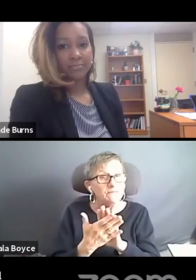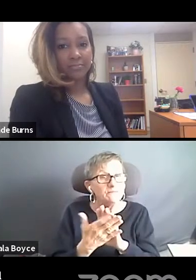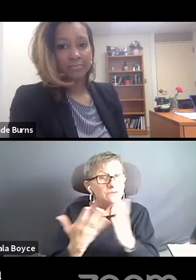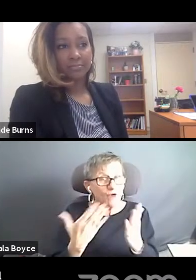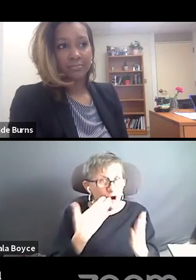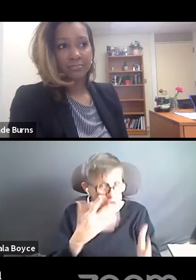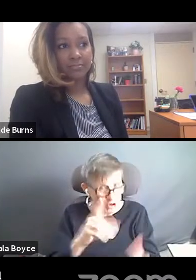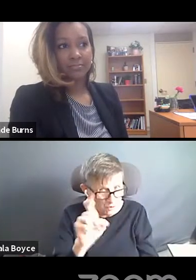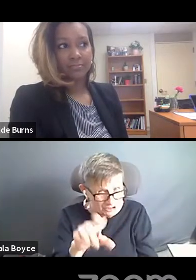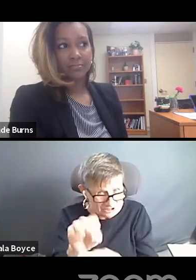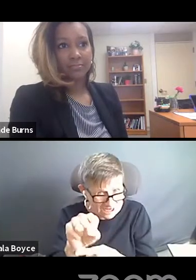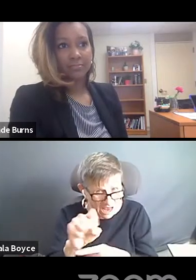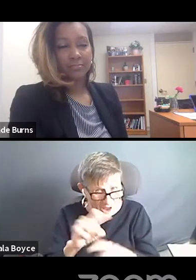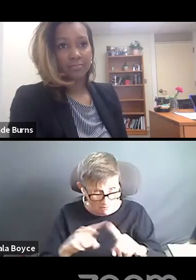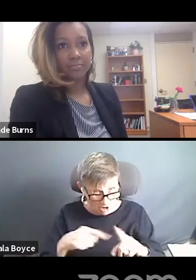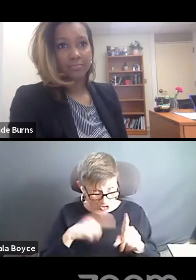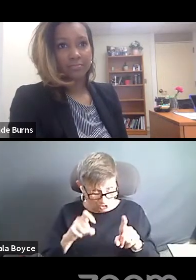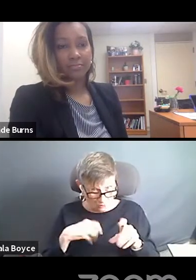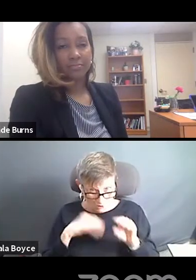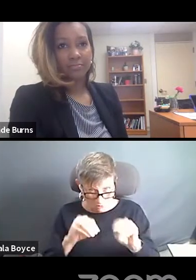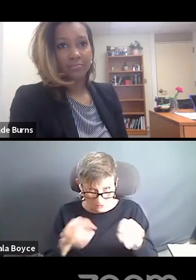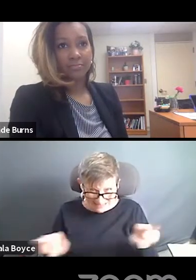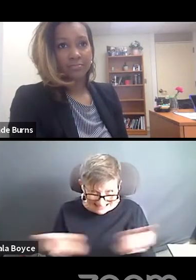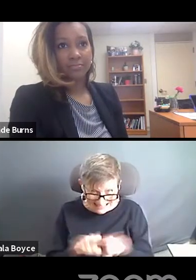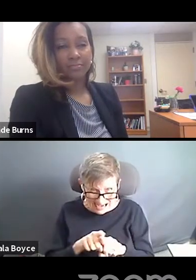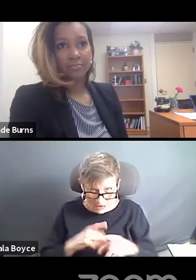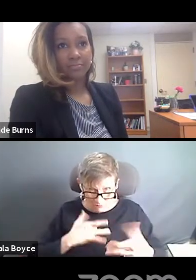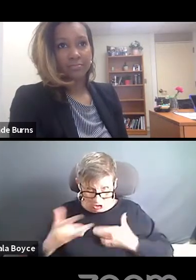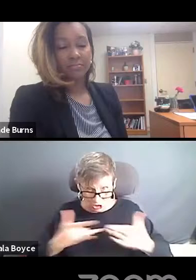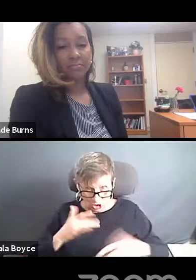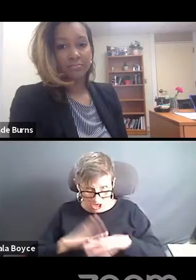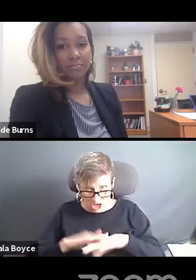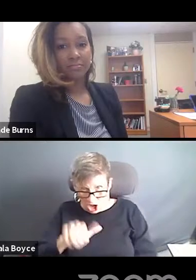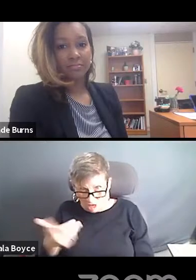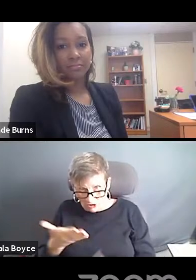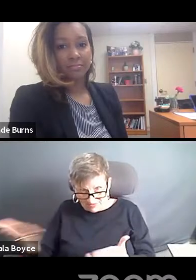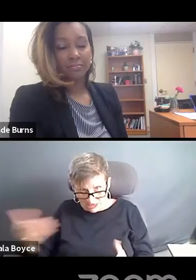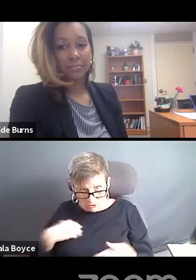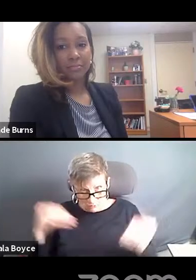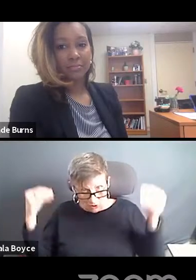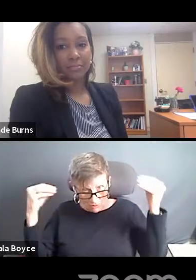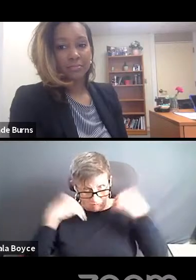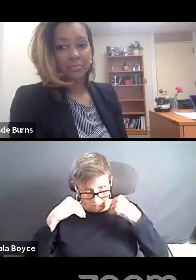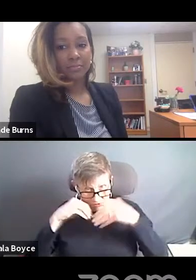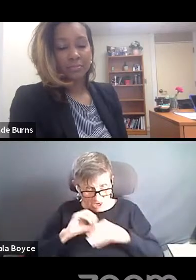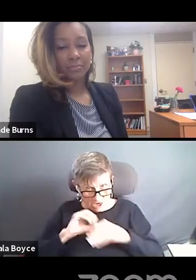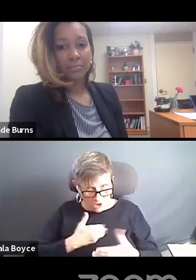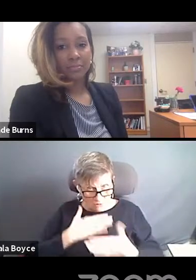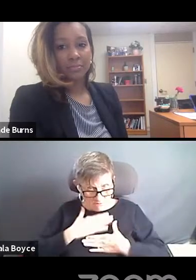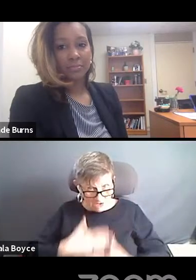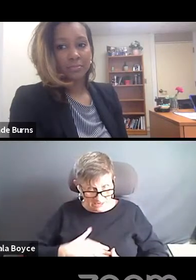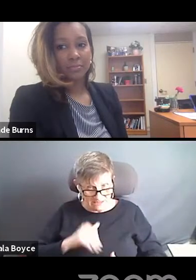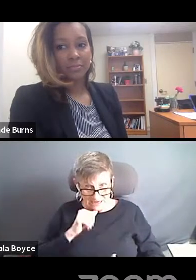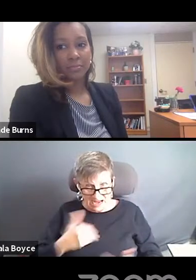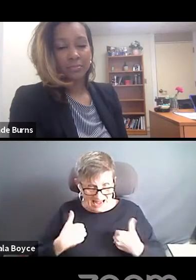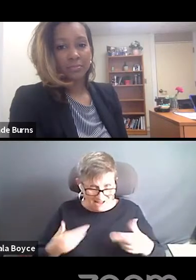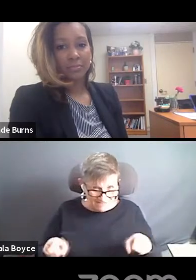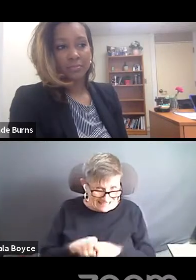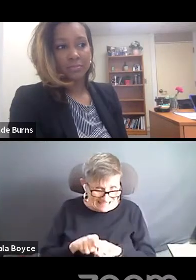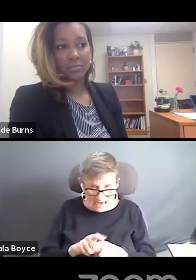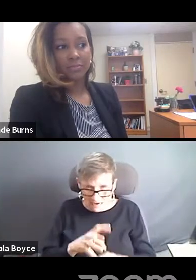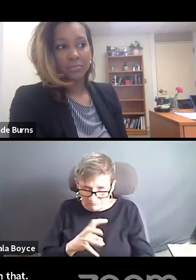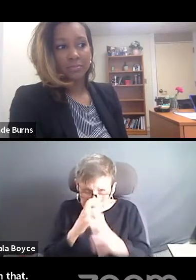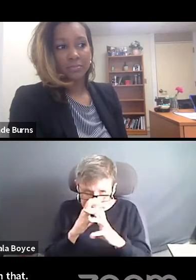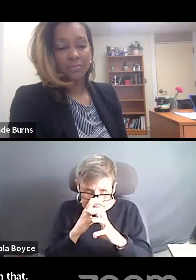do we put that same amount of concern around other things that we put in our bodies that do not have the same rigorous